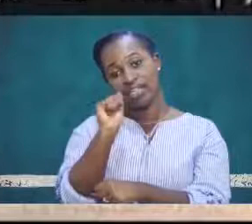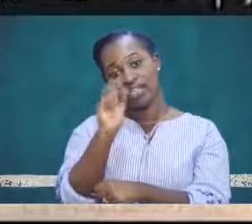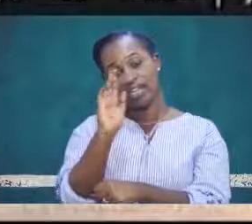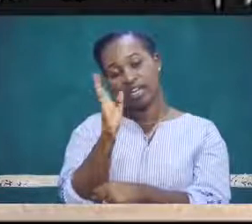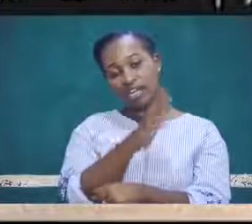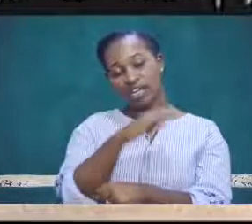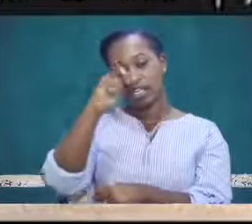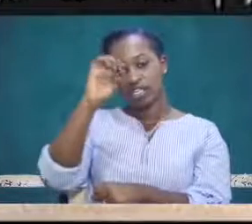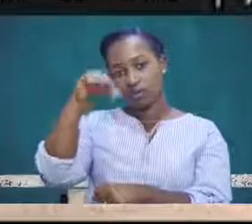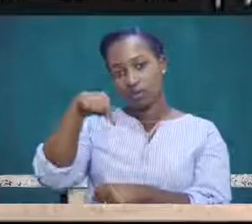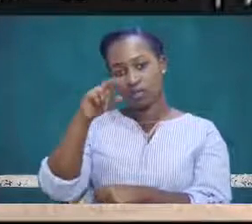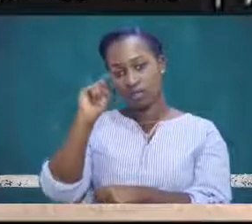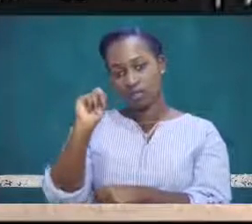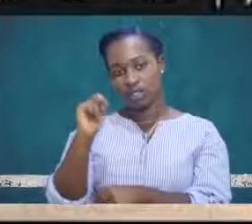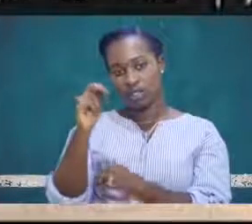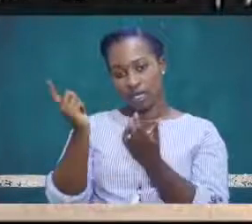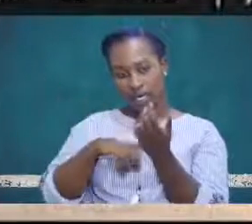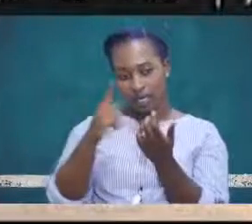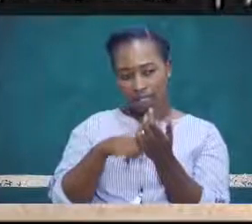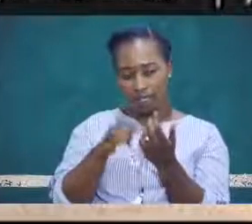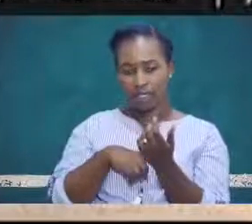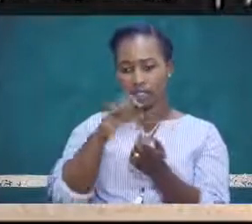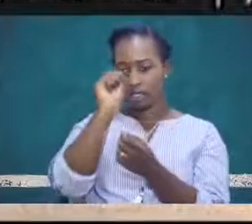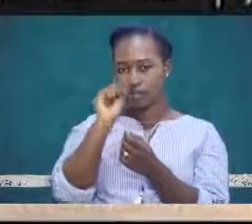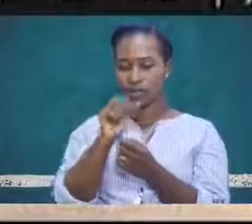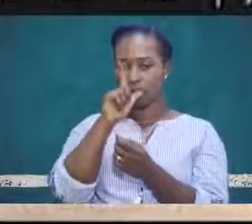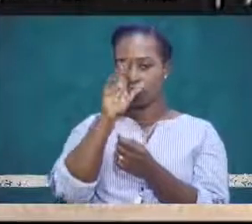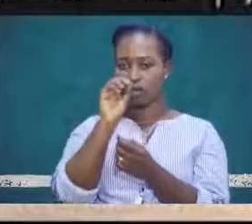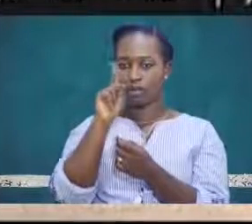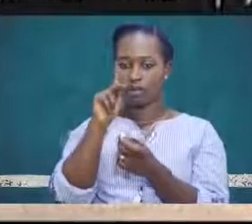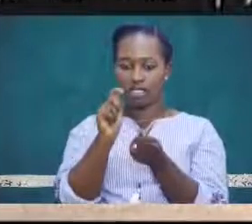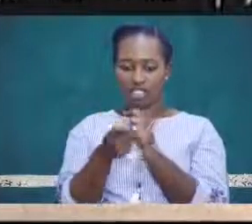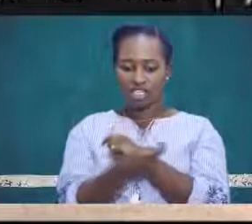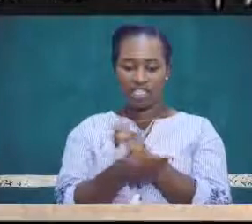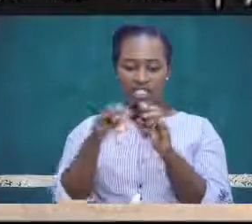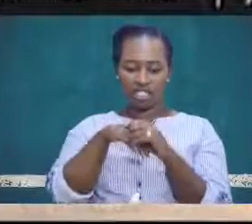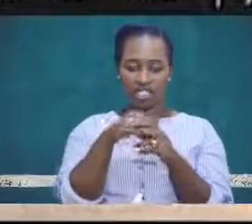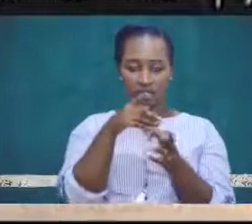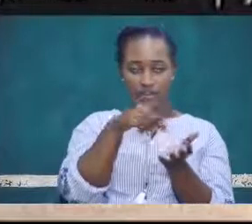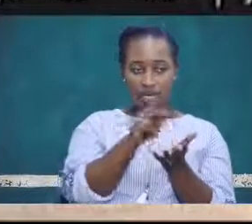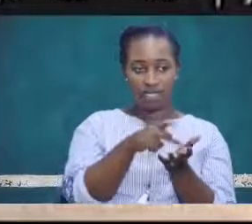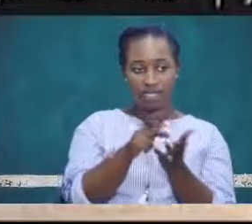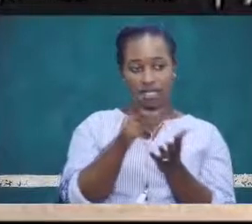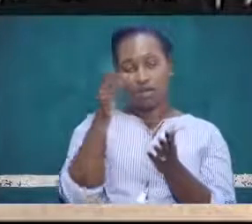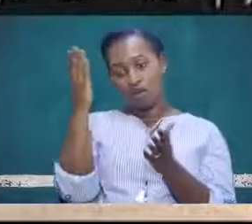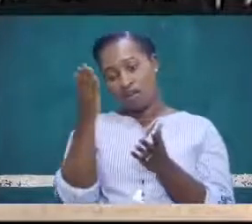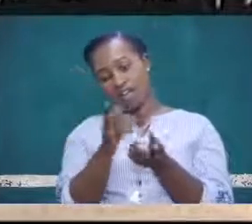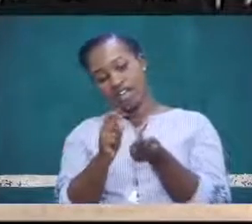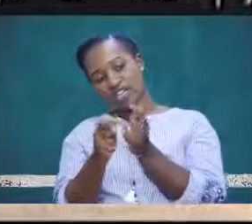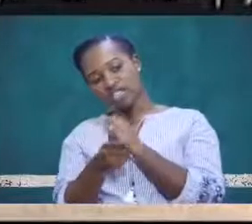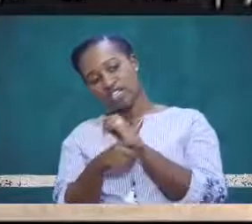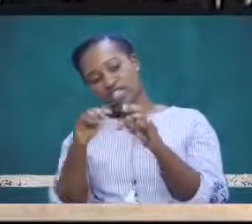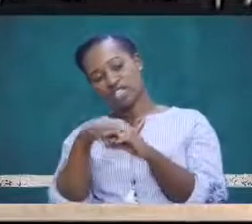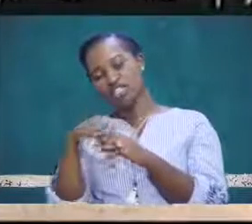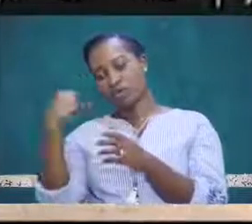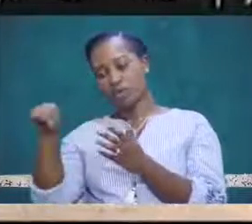the slope, and this is the way which will be changing price over changing quantity demanded. Price is plotted on y-axis, then